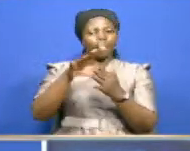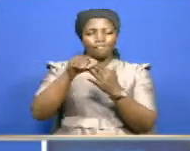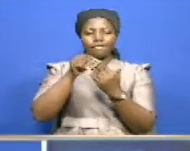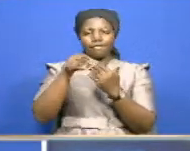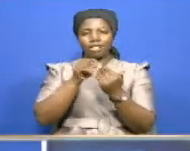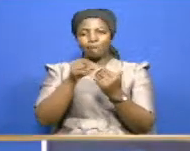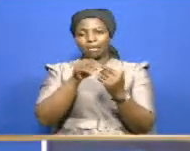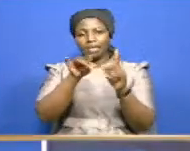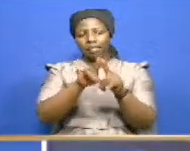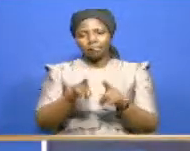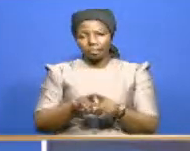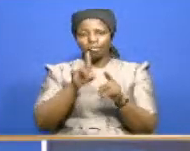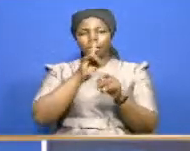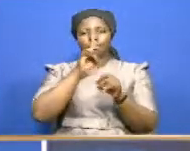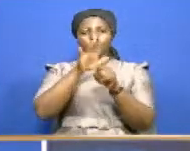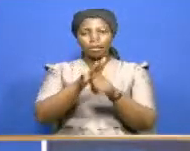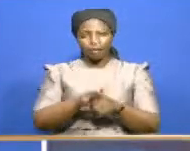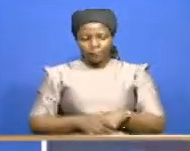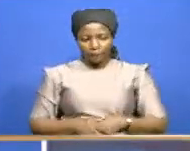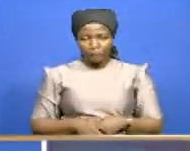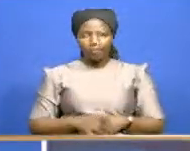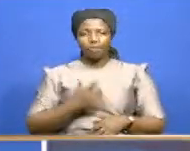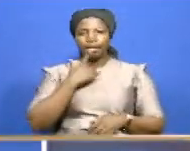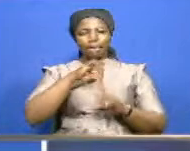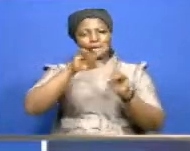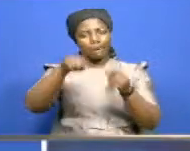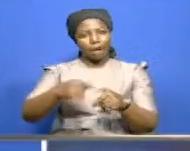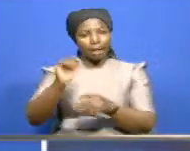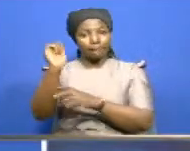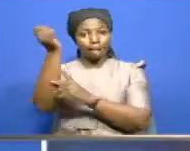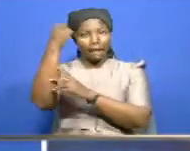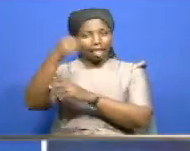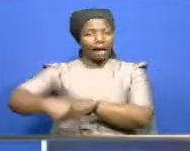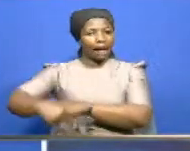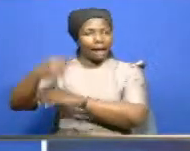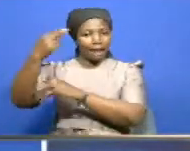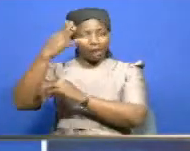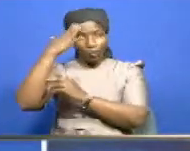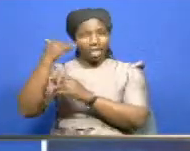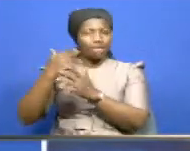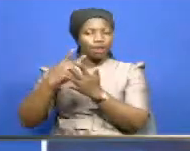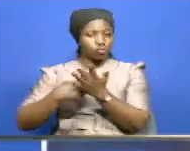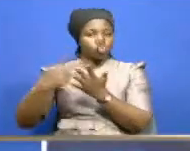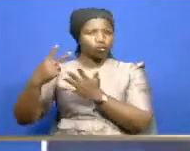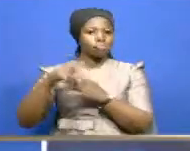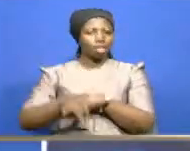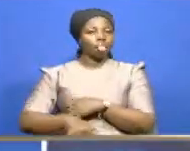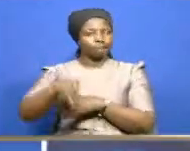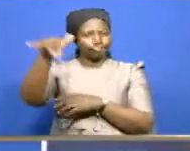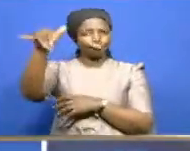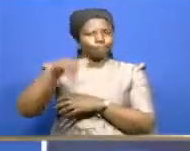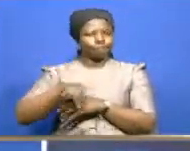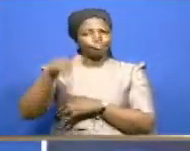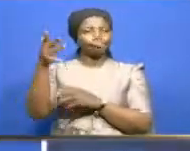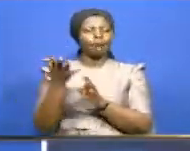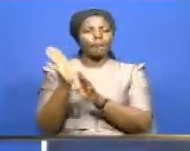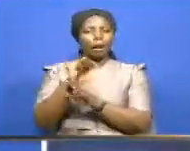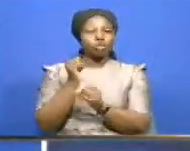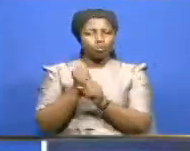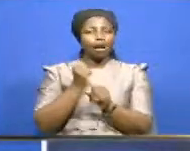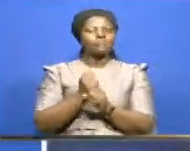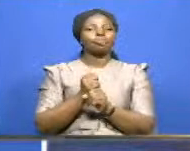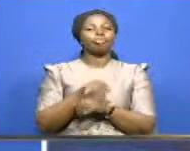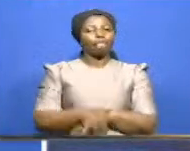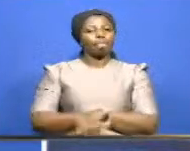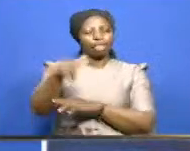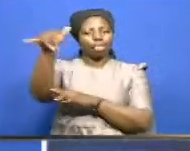and assurances. He said demand in Kenya is high, seeing that within 2 weeks of flight resumption, the airline increased its flight